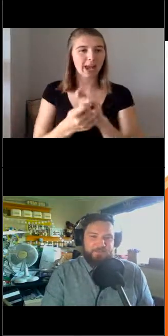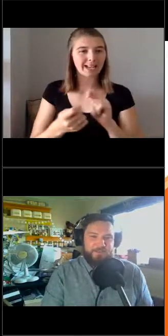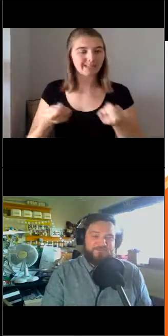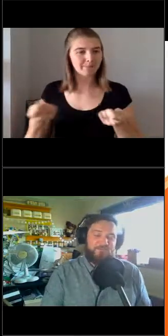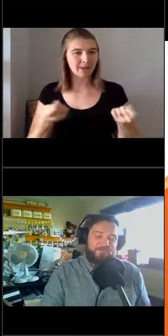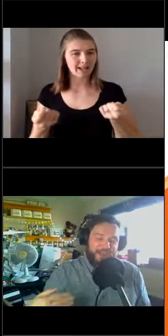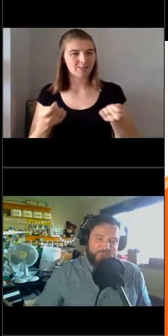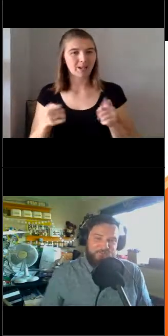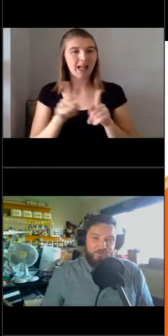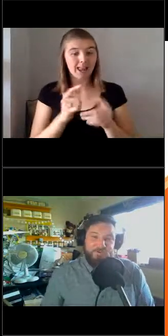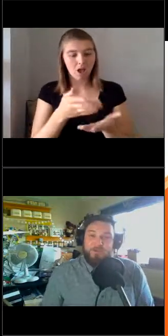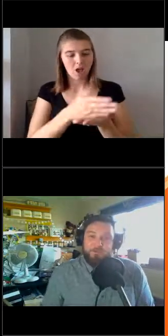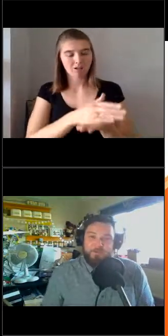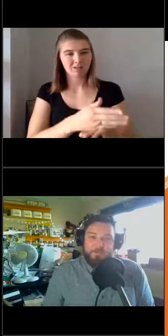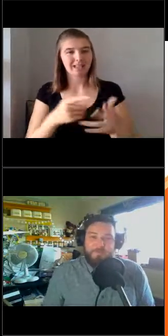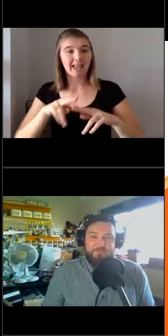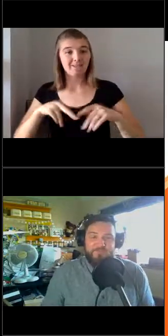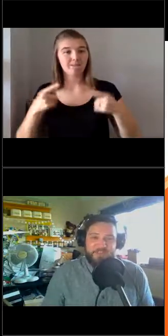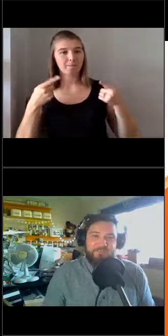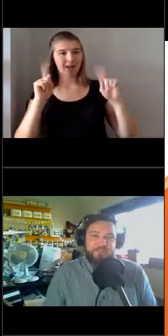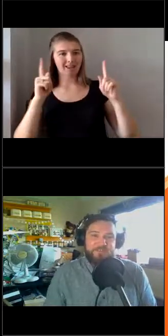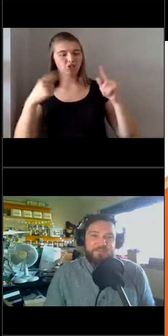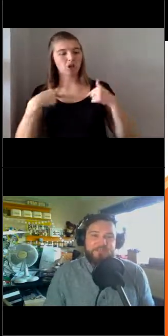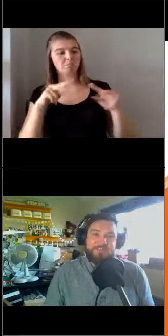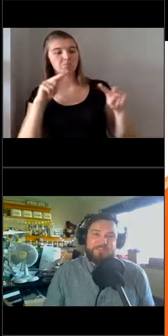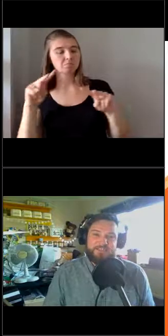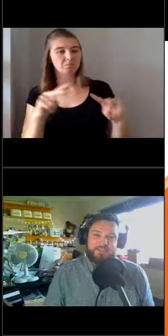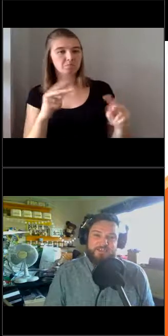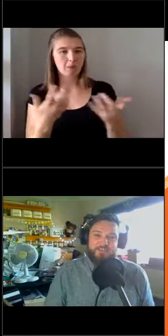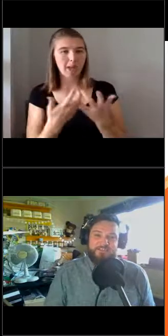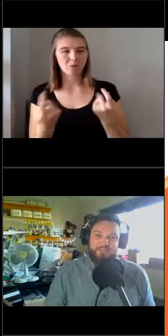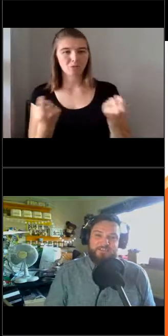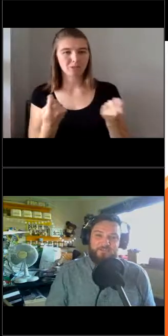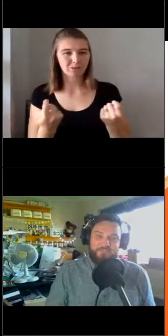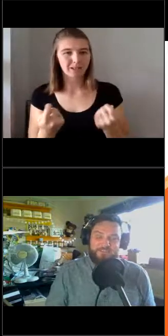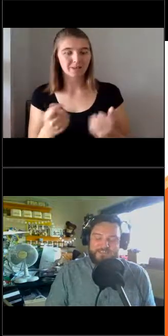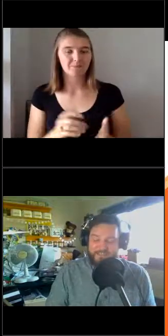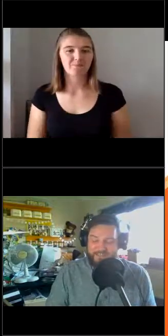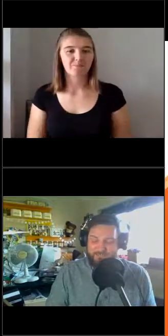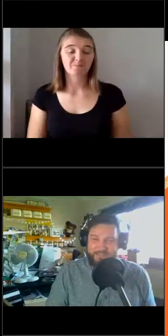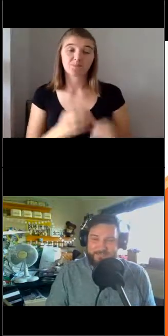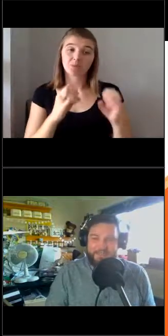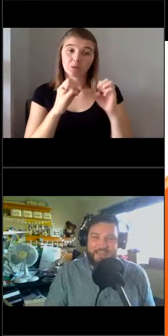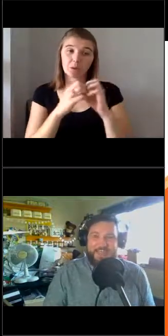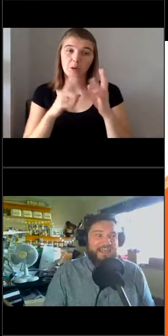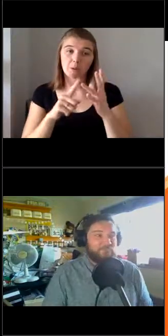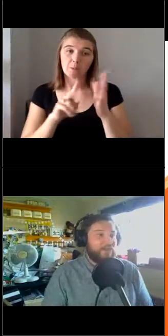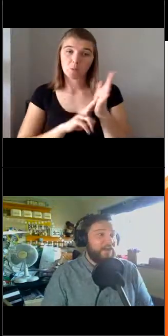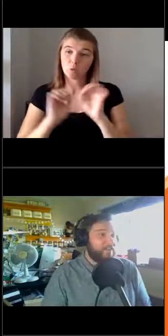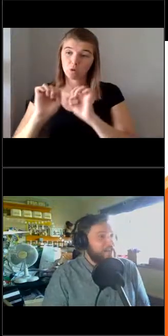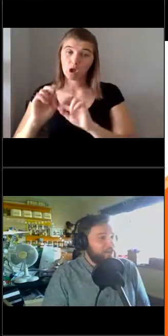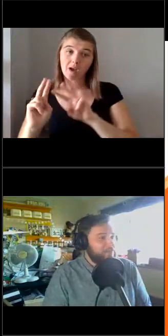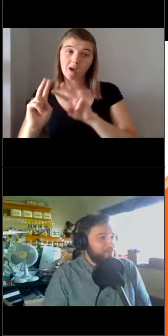management perspective. We've had it from Boon's own perspective as she faced uncertainty during COVID pandemic. And now Rehana, thank you ever so